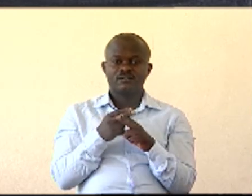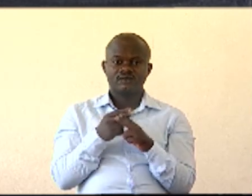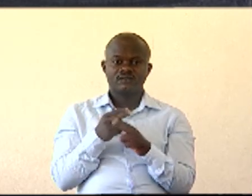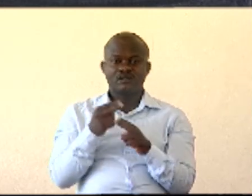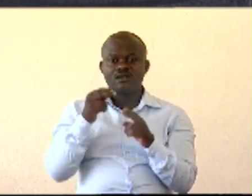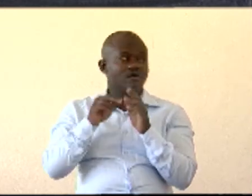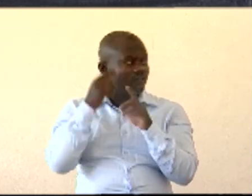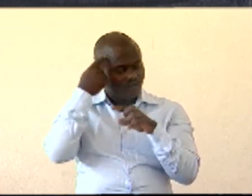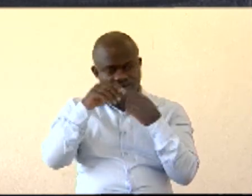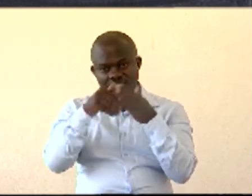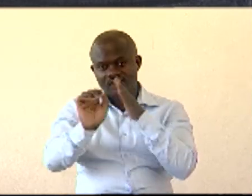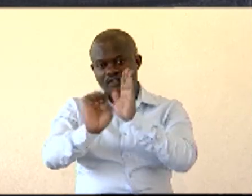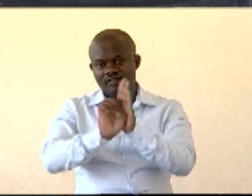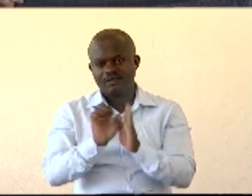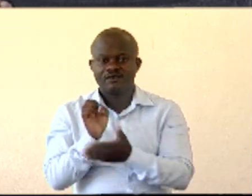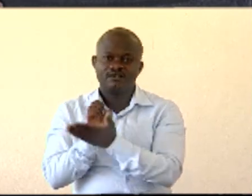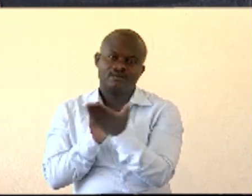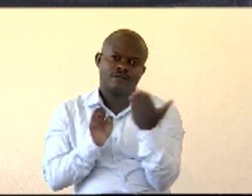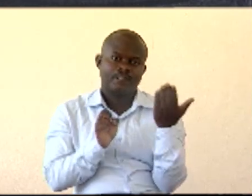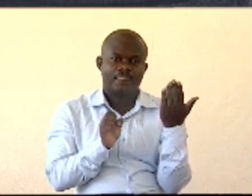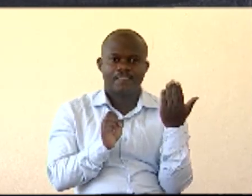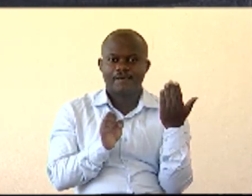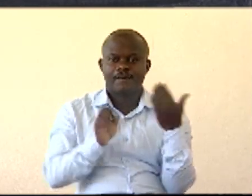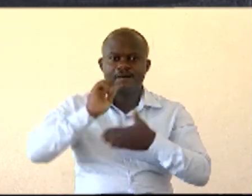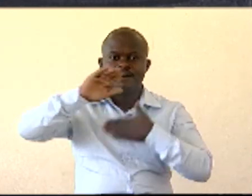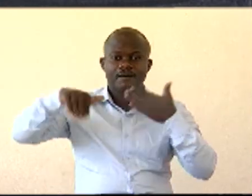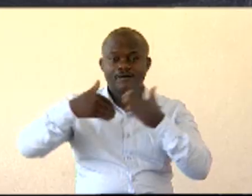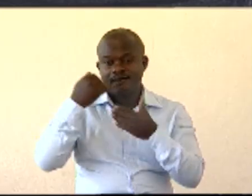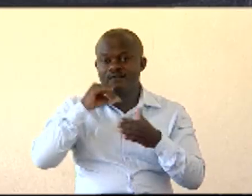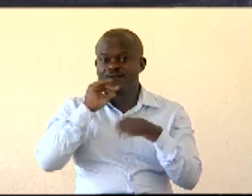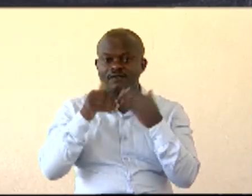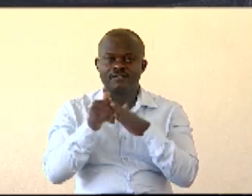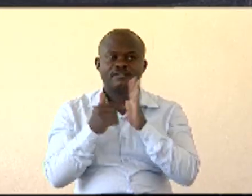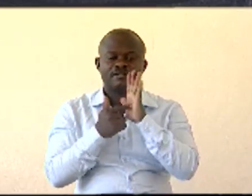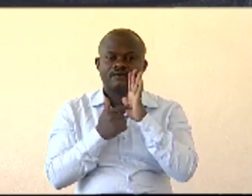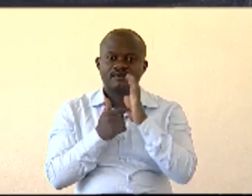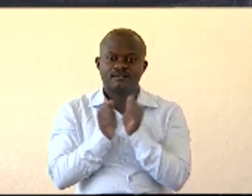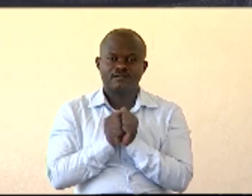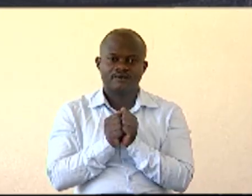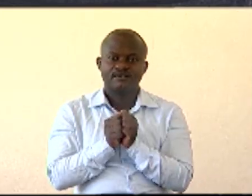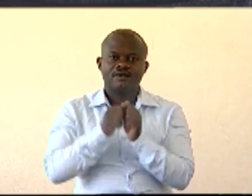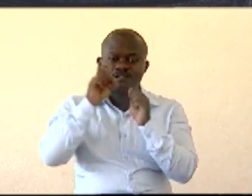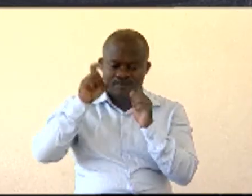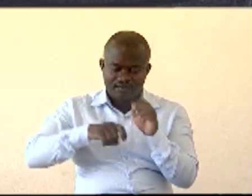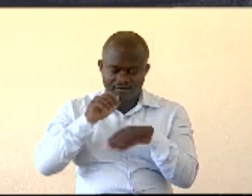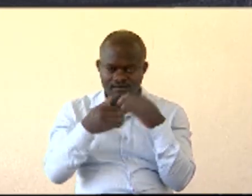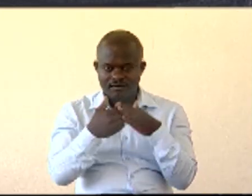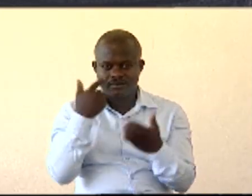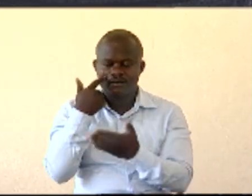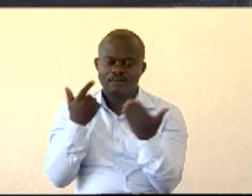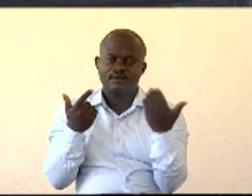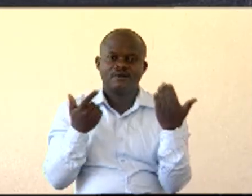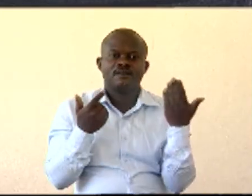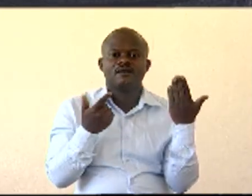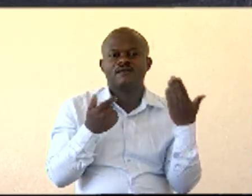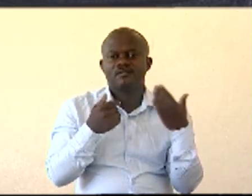For example, red spots on your body. If you have red spots on your body, what happens? There must be signs and symptoms that shows